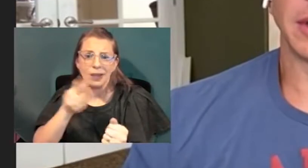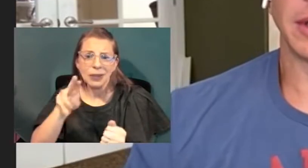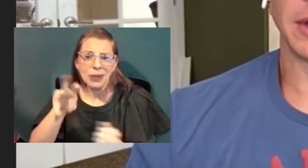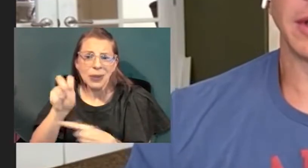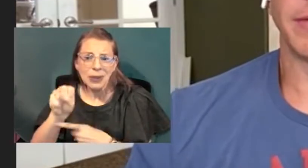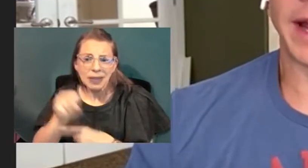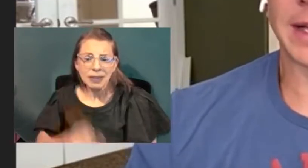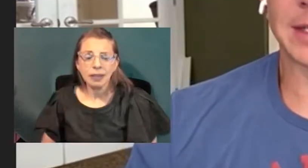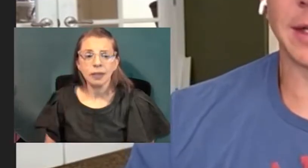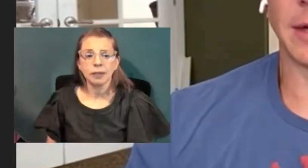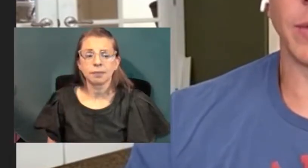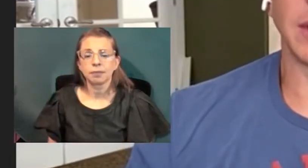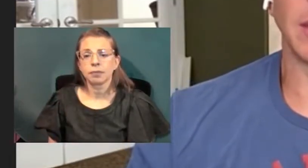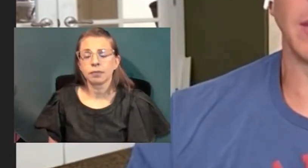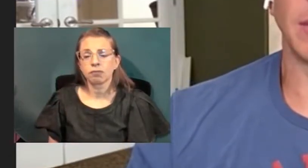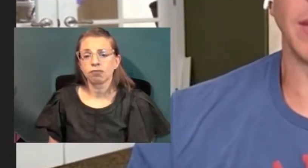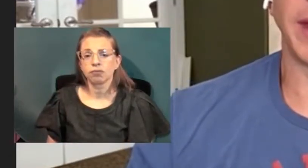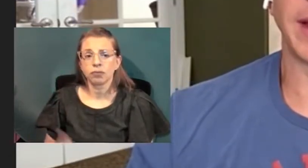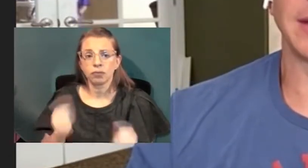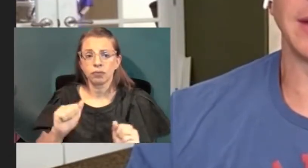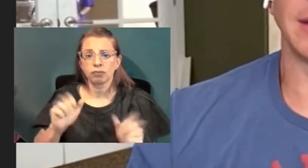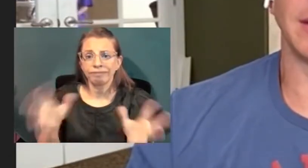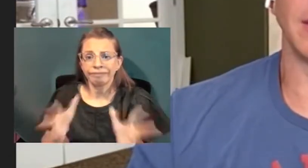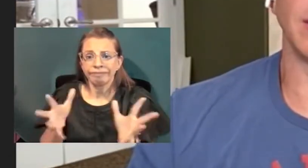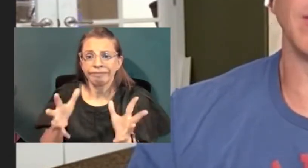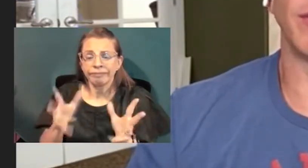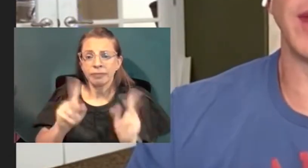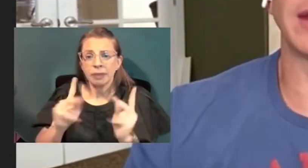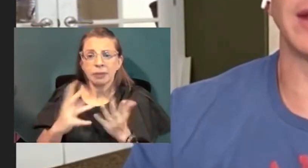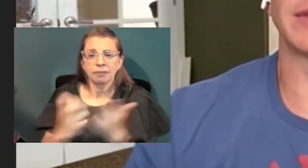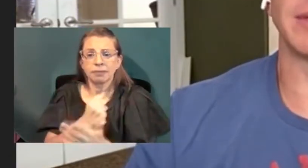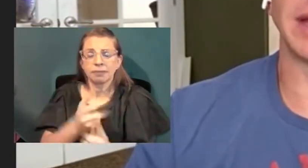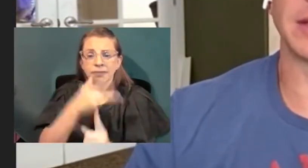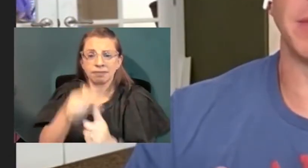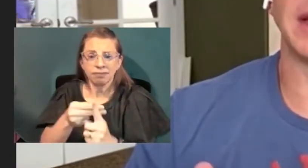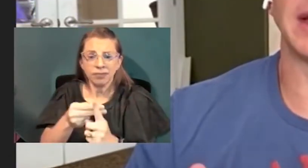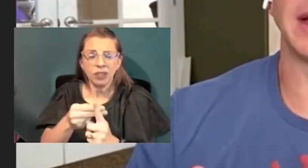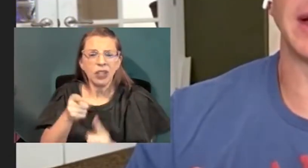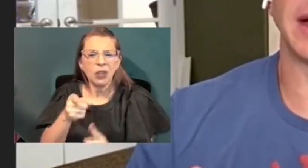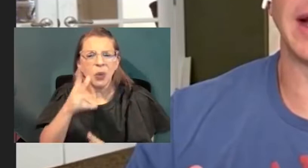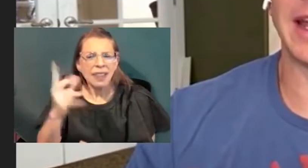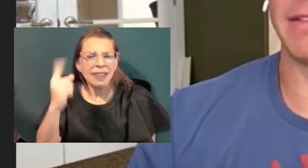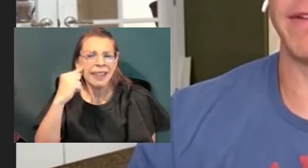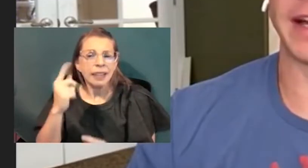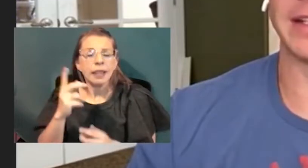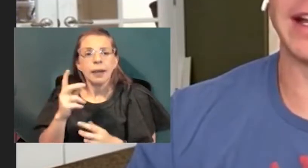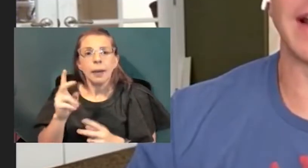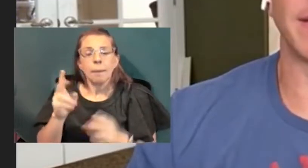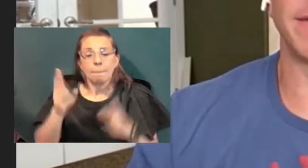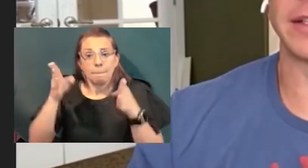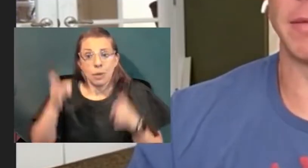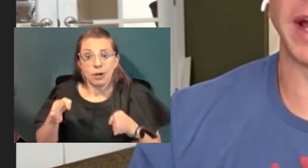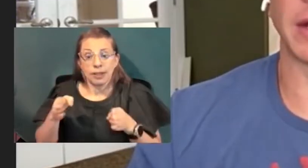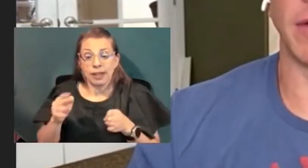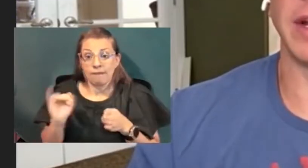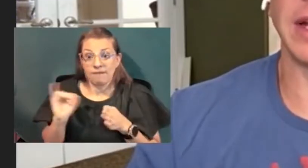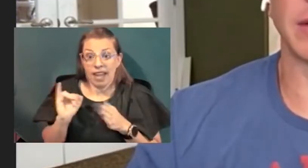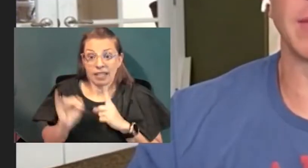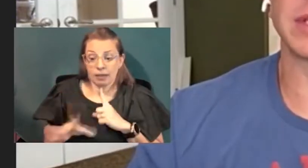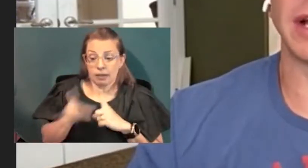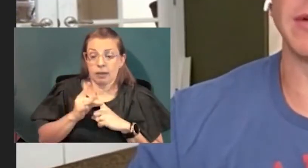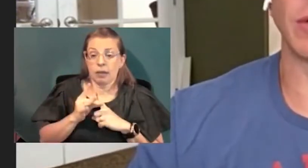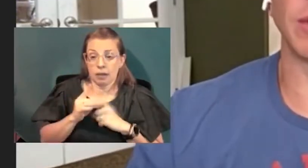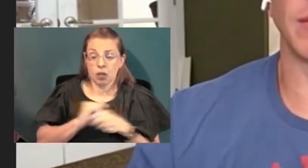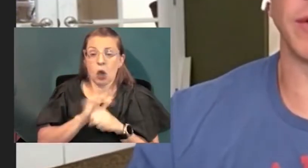people vaccinated. We know that. You would think that if somebody has been infected and affected by COVID,